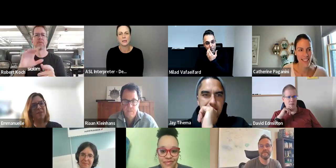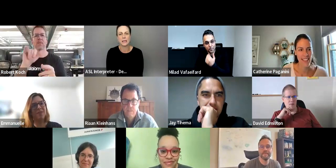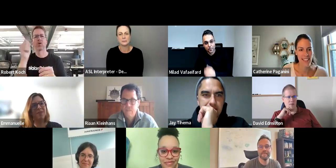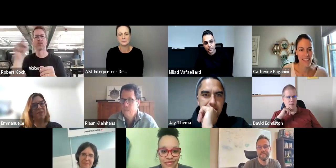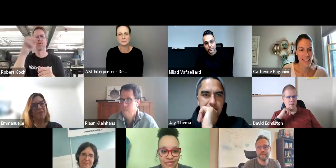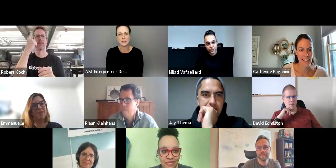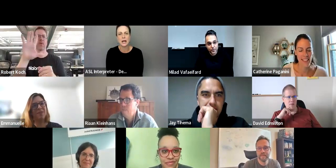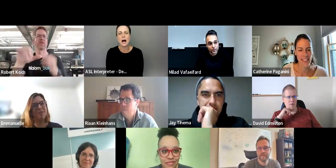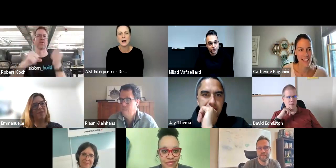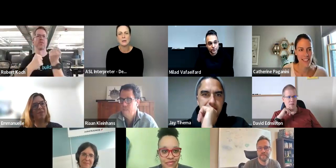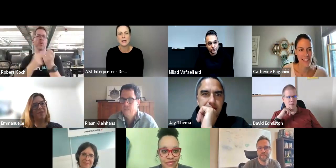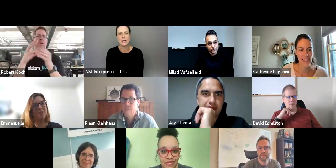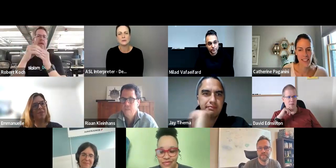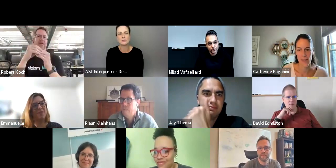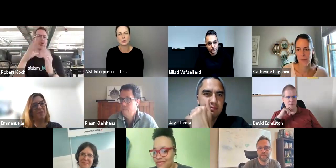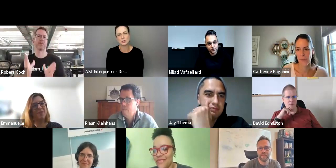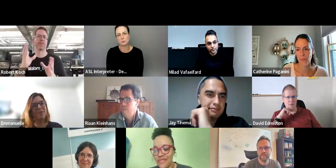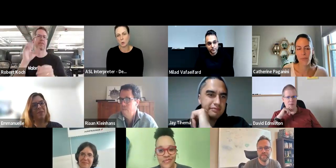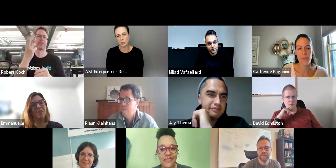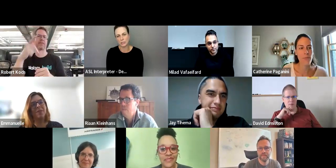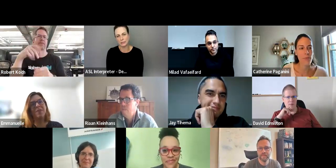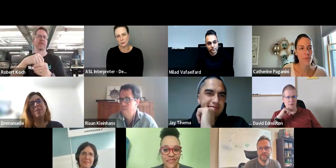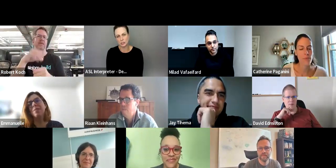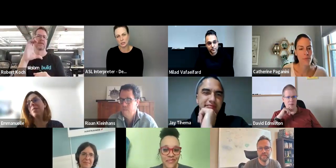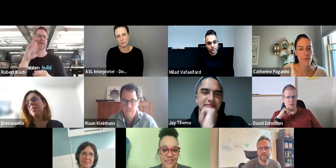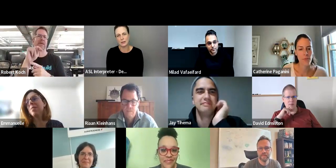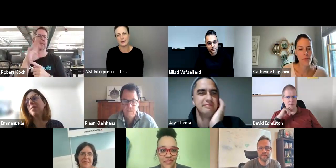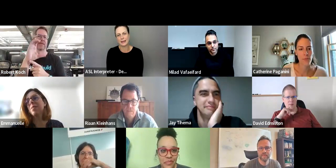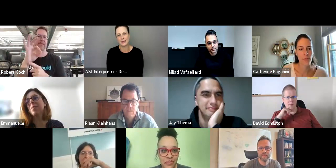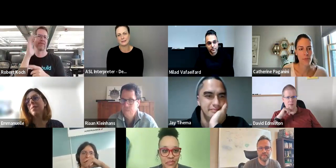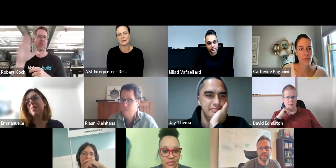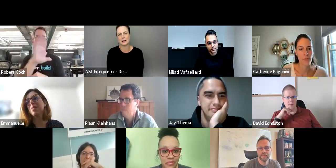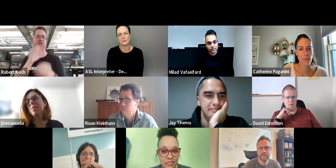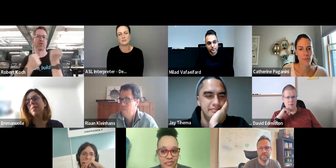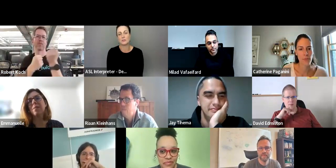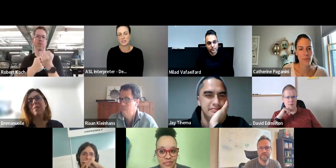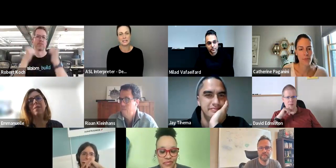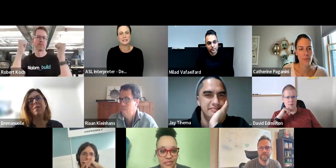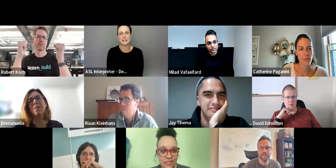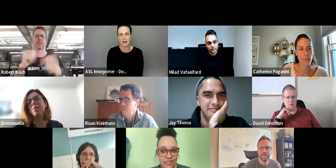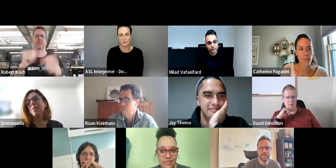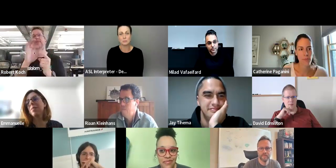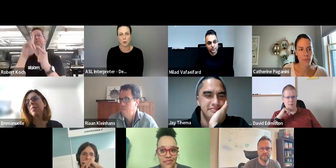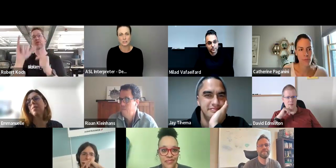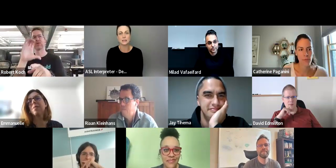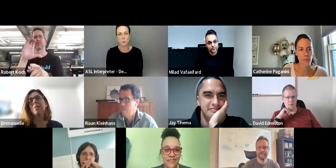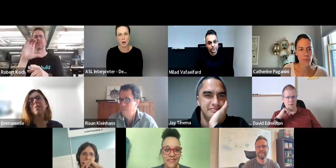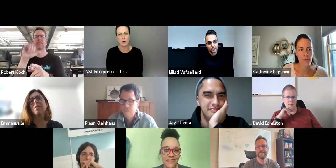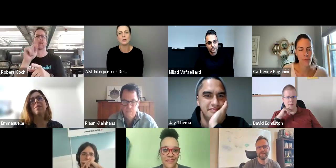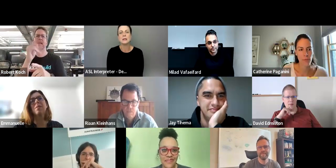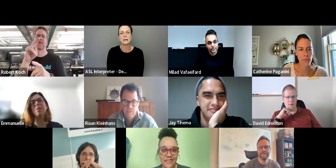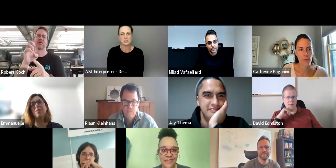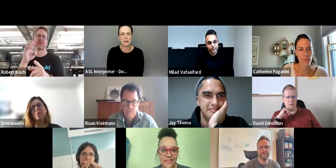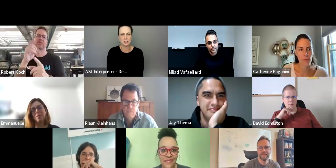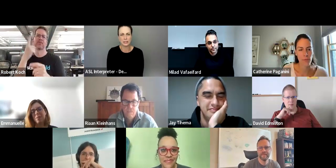and company, and for your support and leadership, and for the CNCF support as